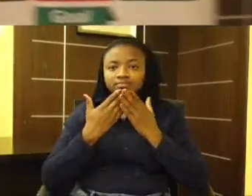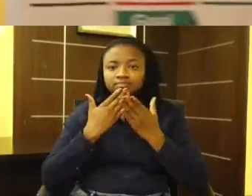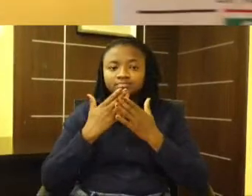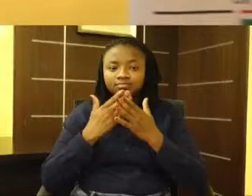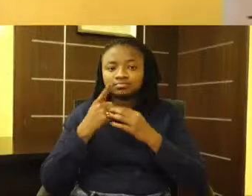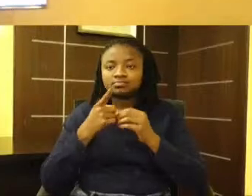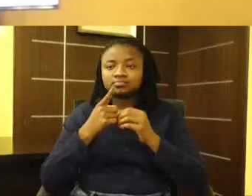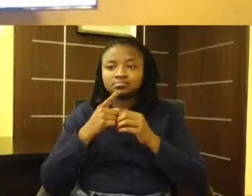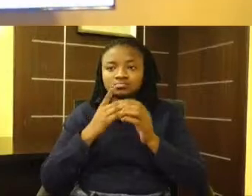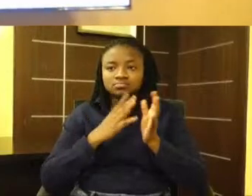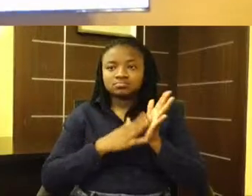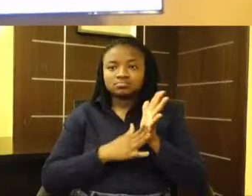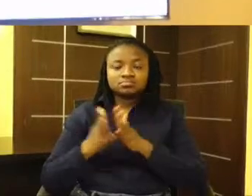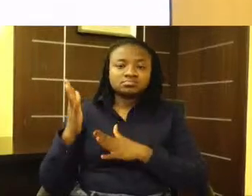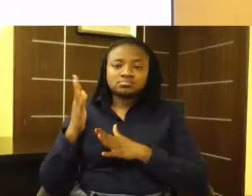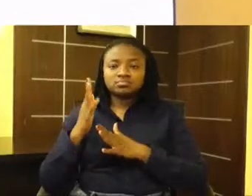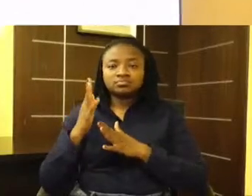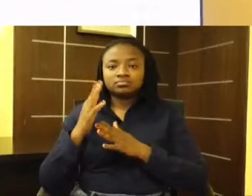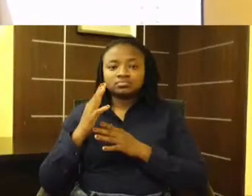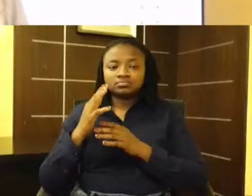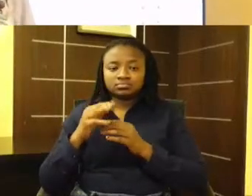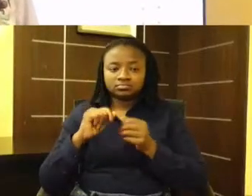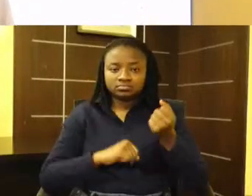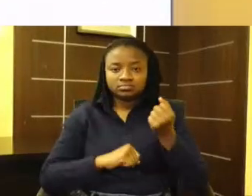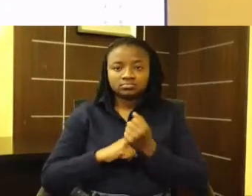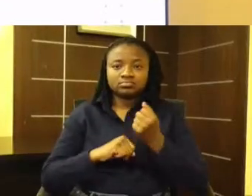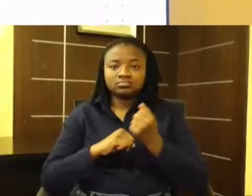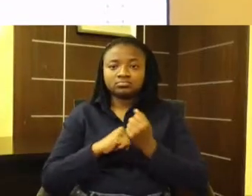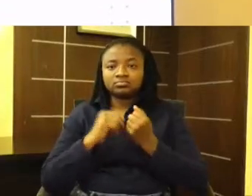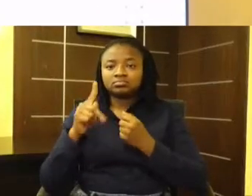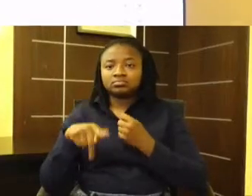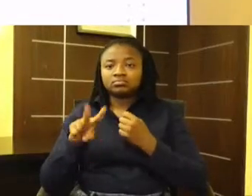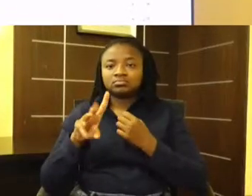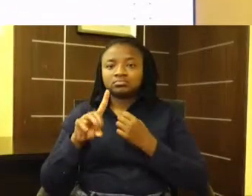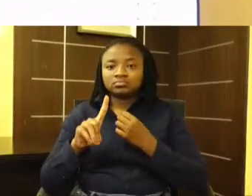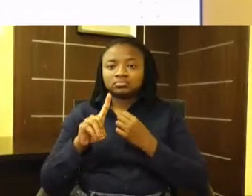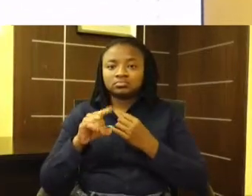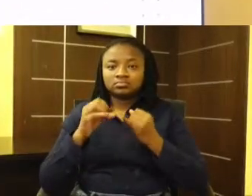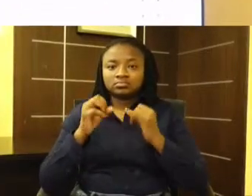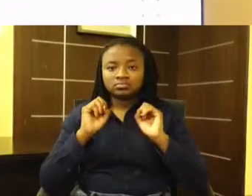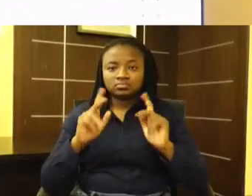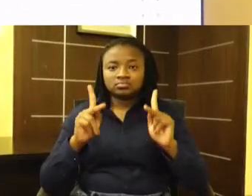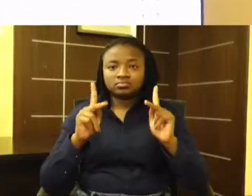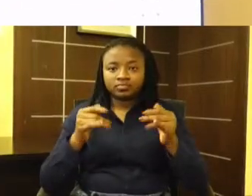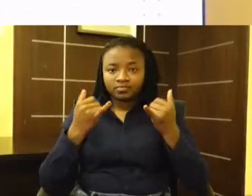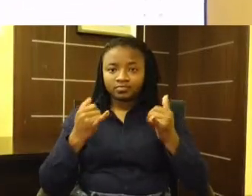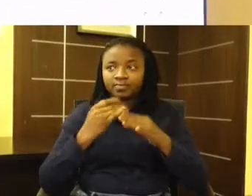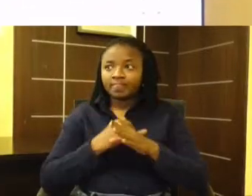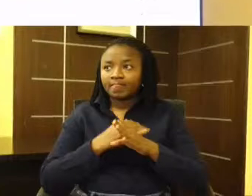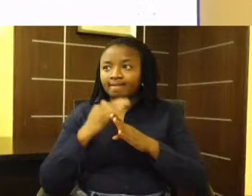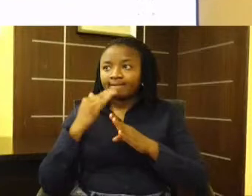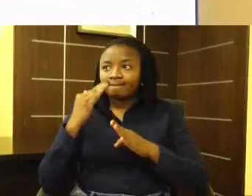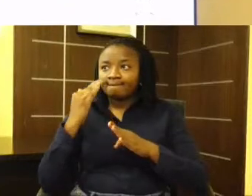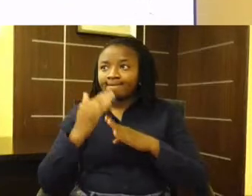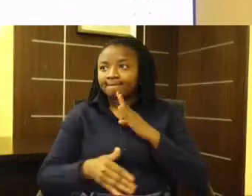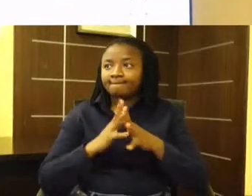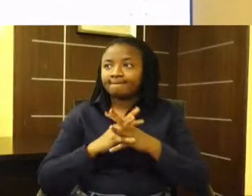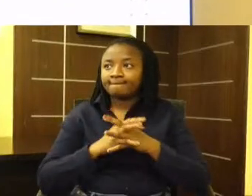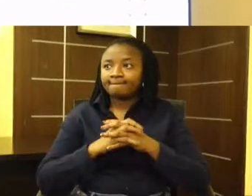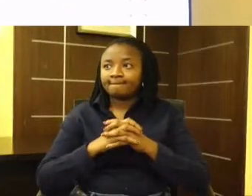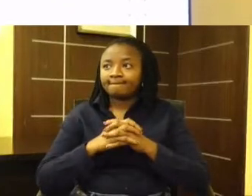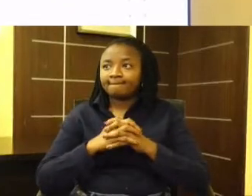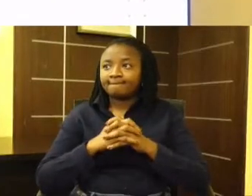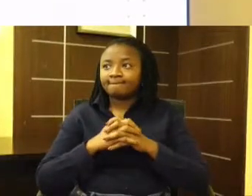are abled differently. We are almost getting to the tail end,